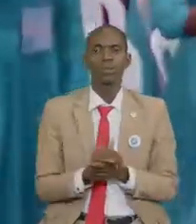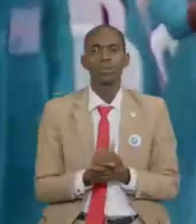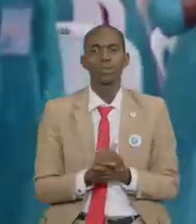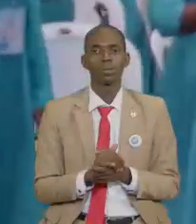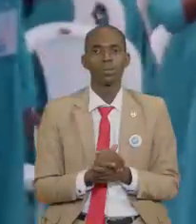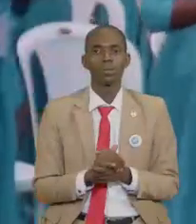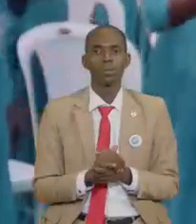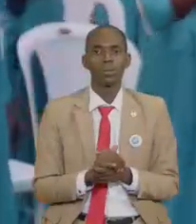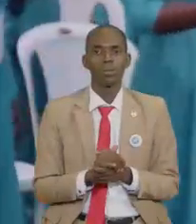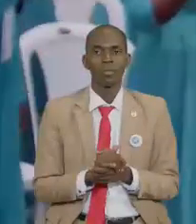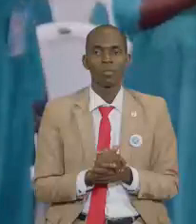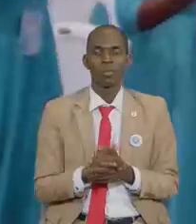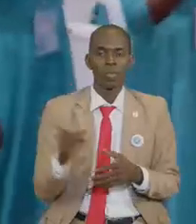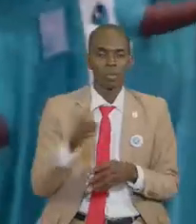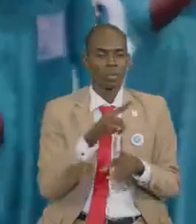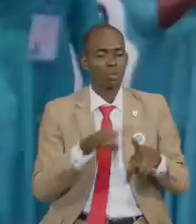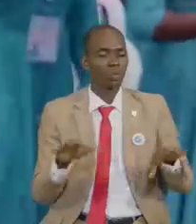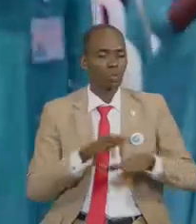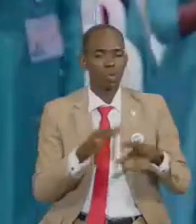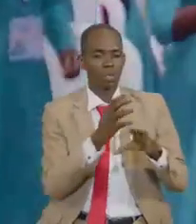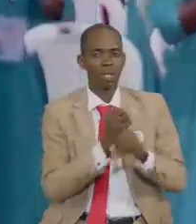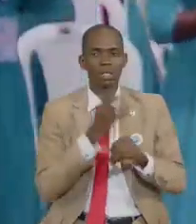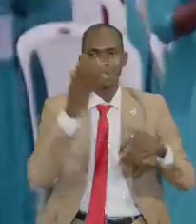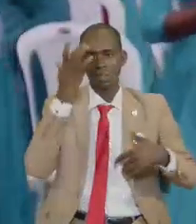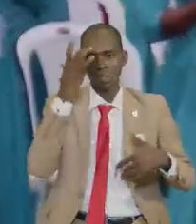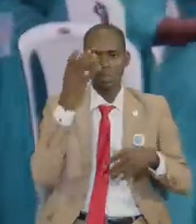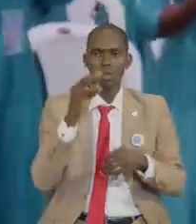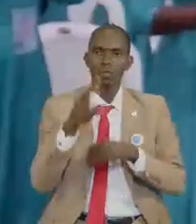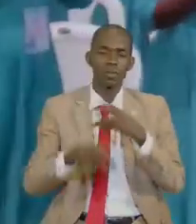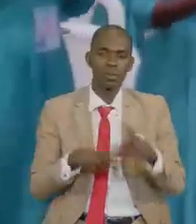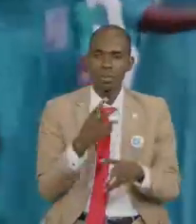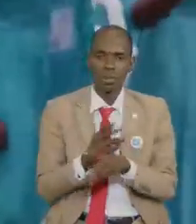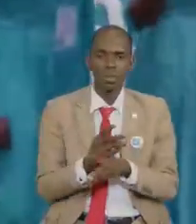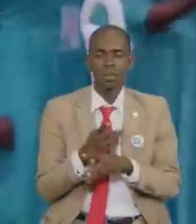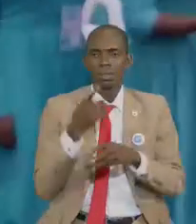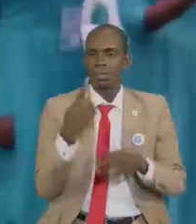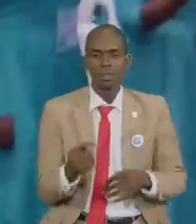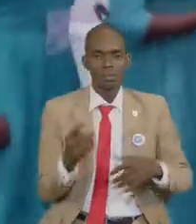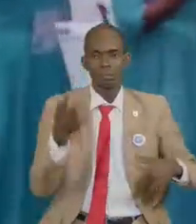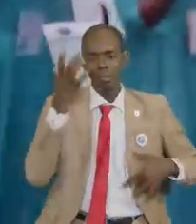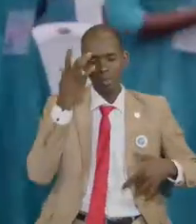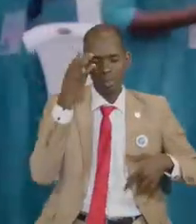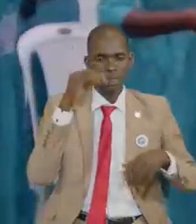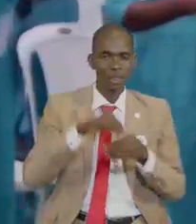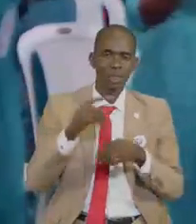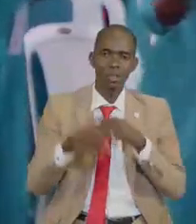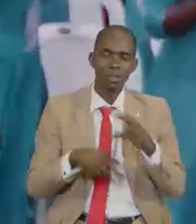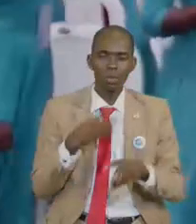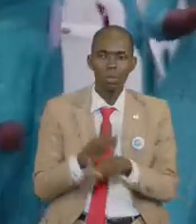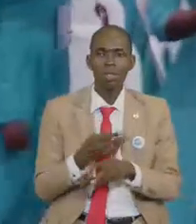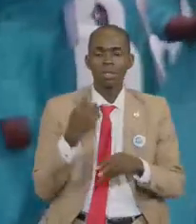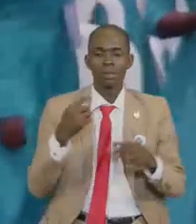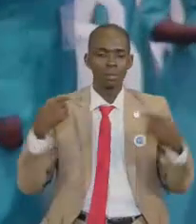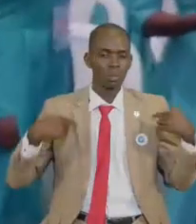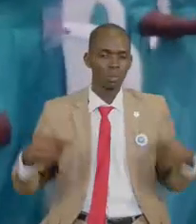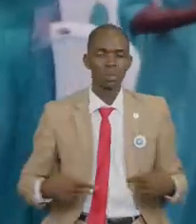You don't catch the sickness of the world, the disease of the world, the infirmity of the